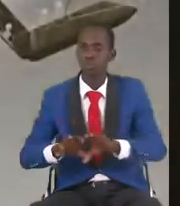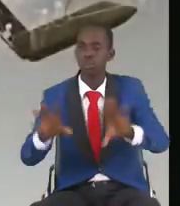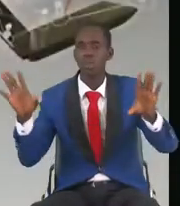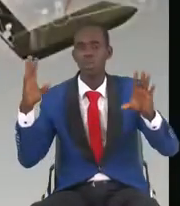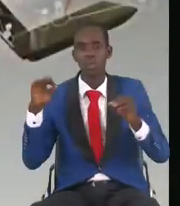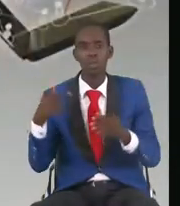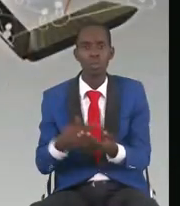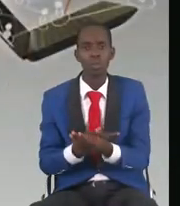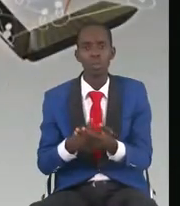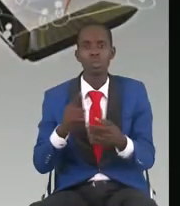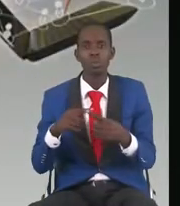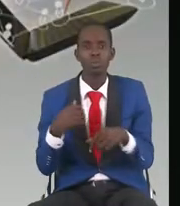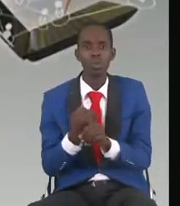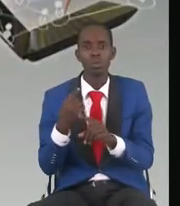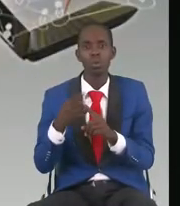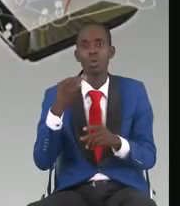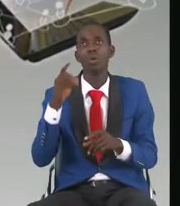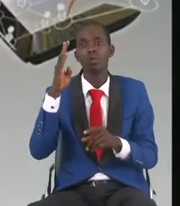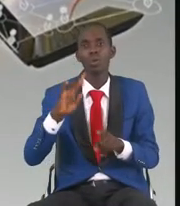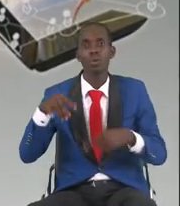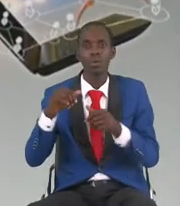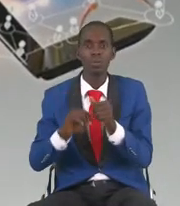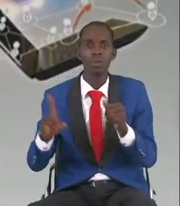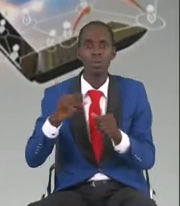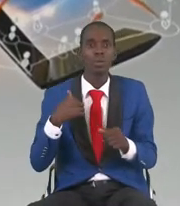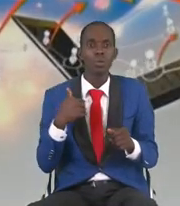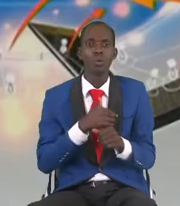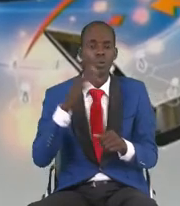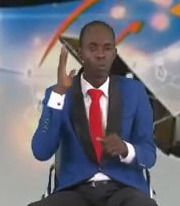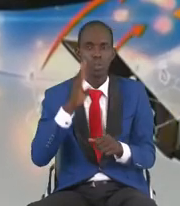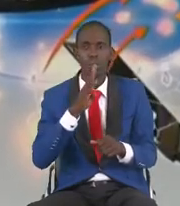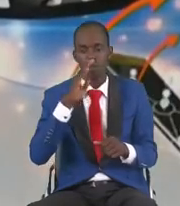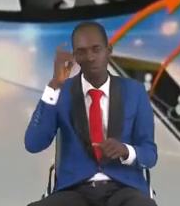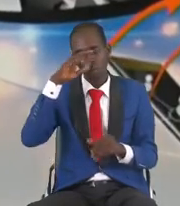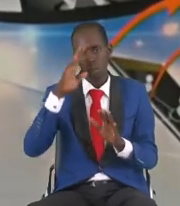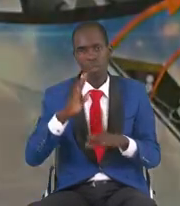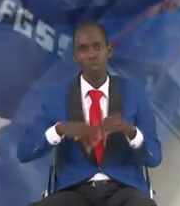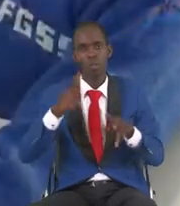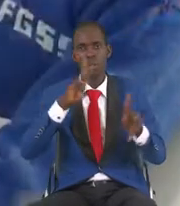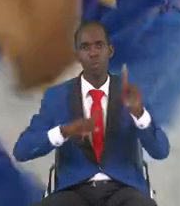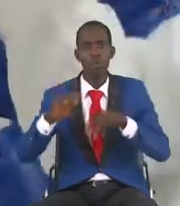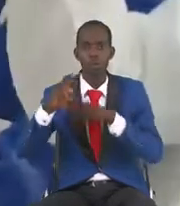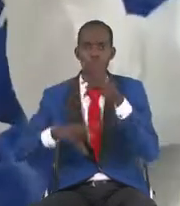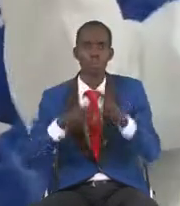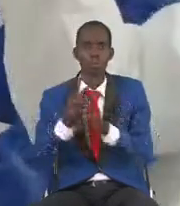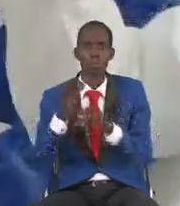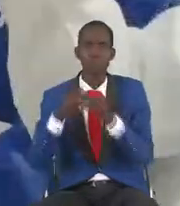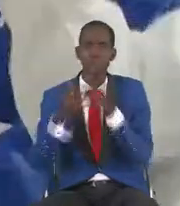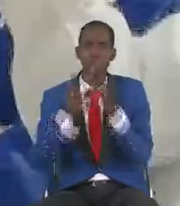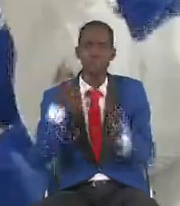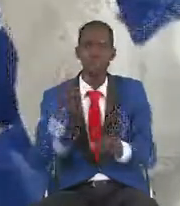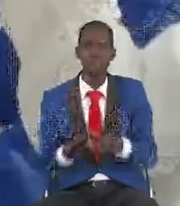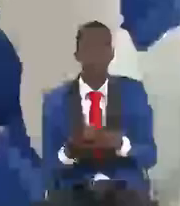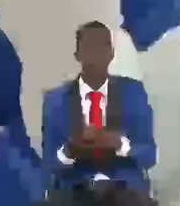get everywhere. We will be wiser than the people of the world in Jesus' name. The